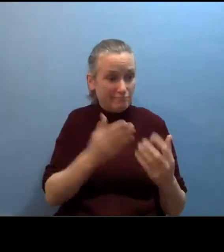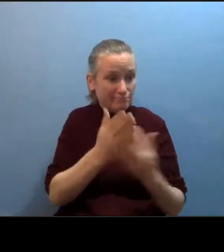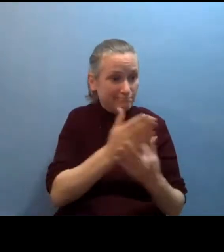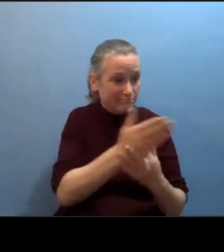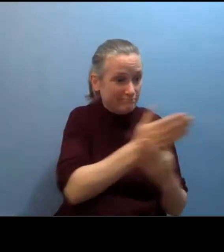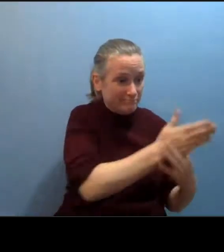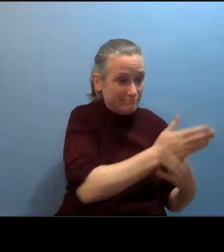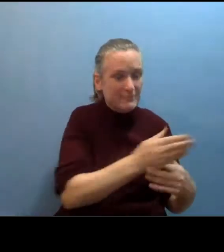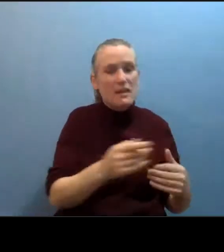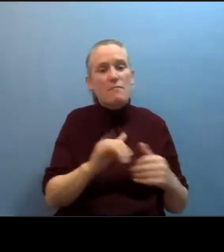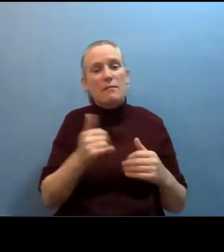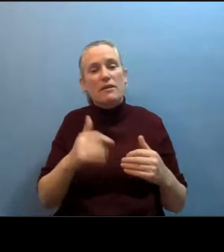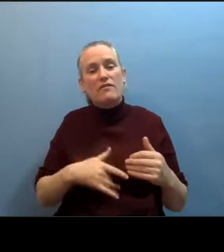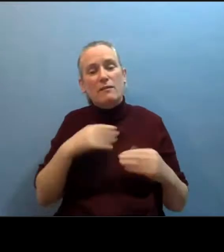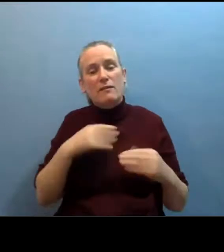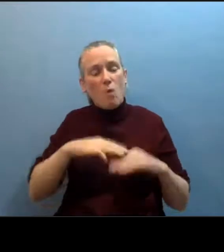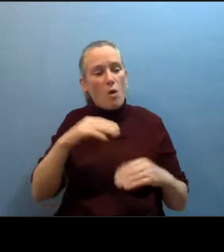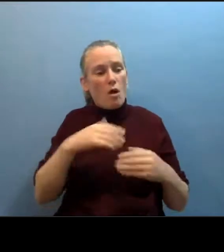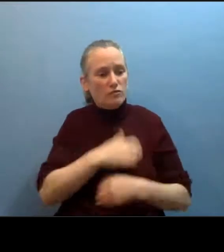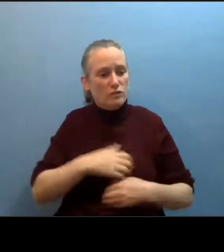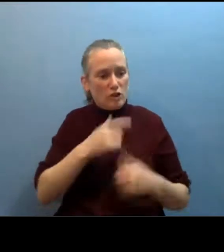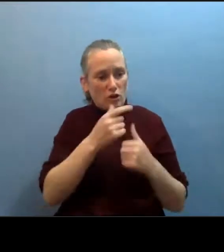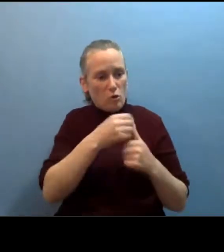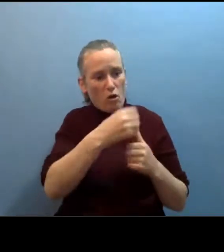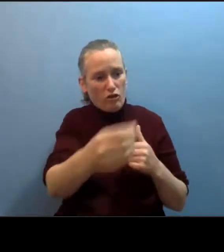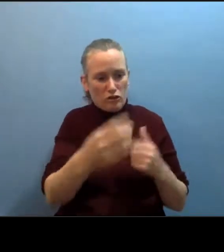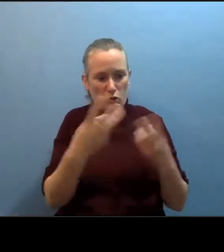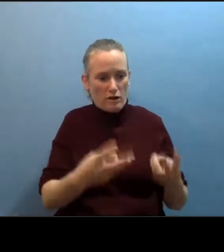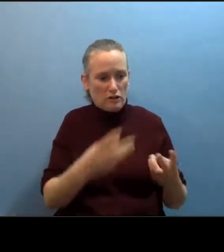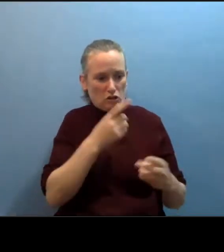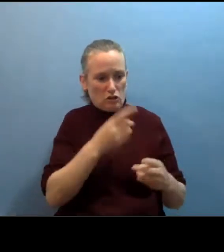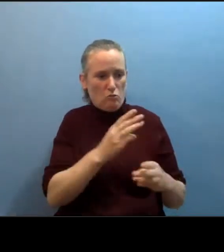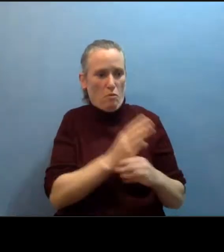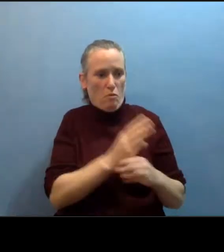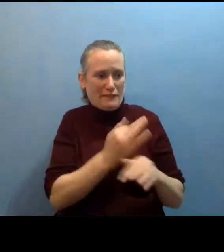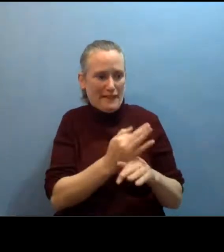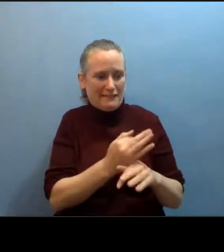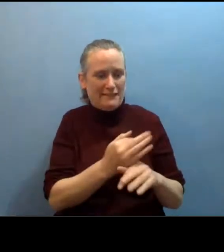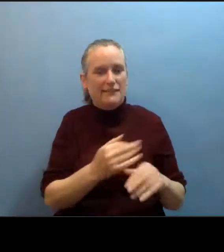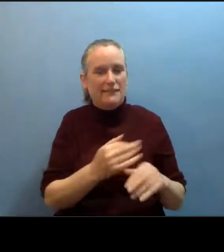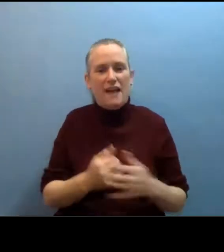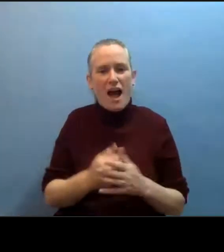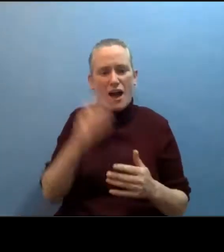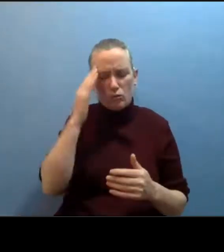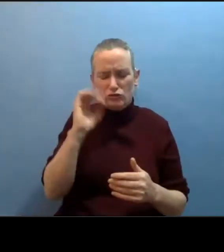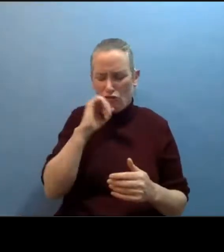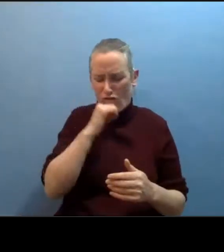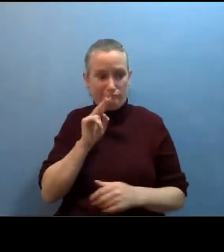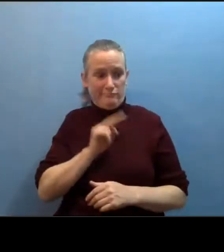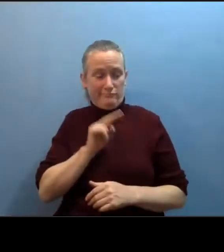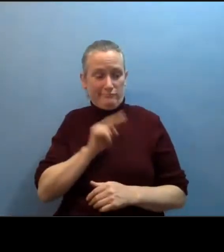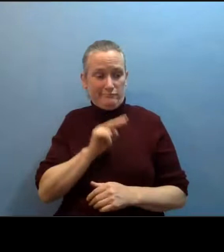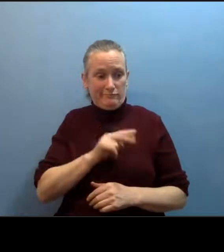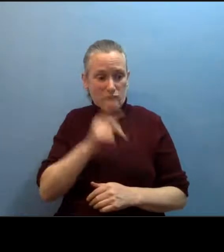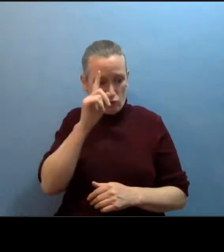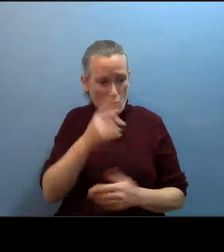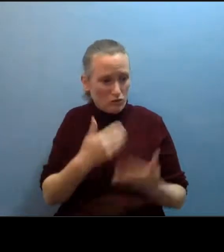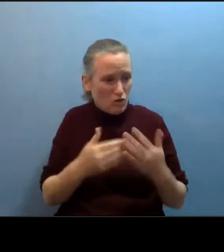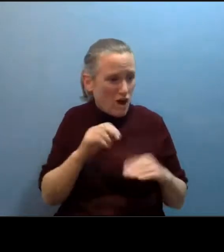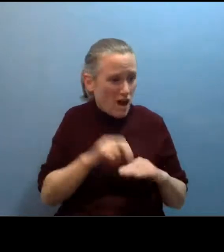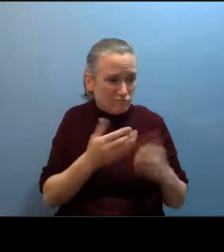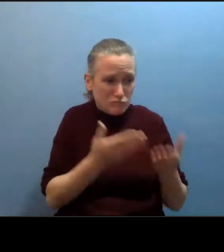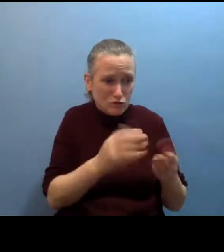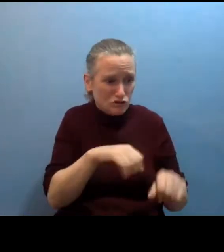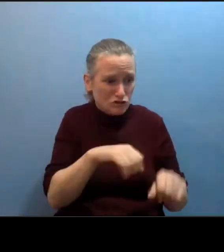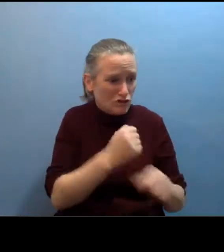talking to somebody else that's not a parent. It is tough when you feel like you're kind of, you don't know what's going on with your